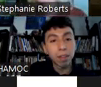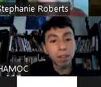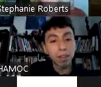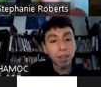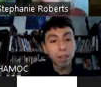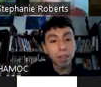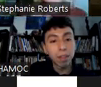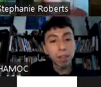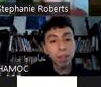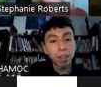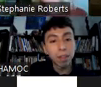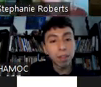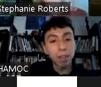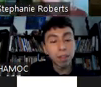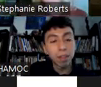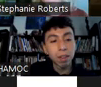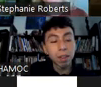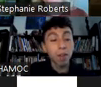objects themselves in the painting.